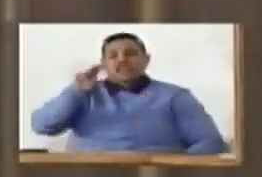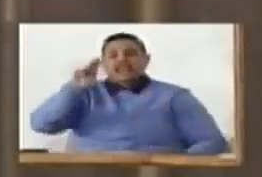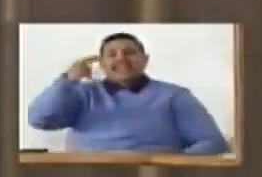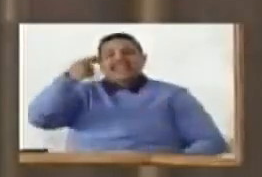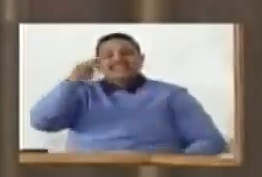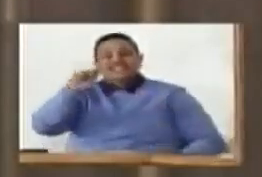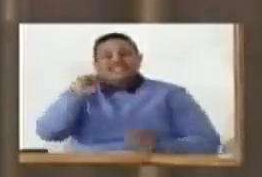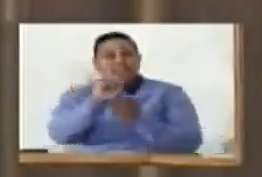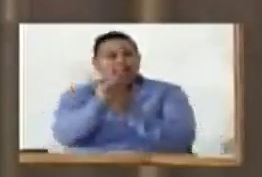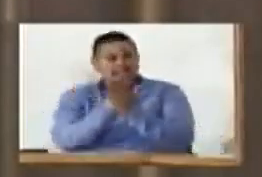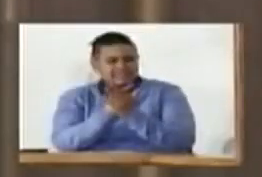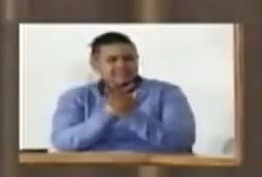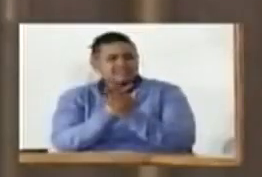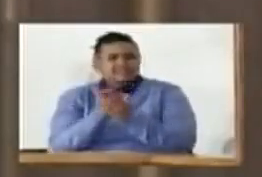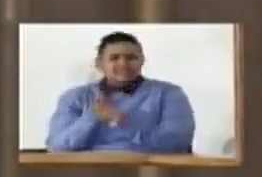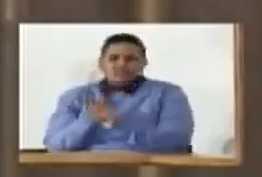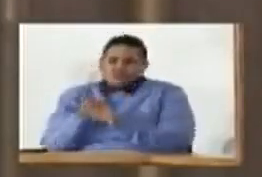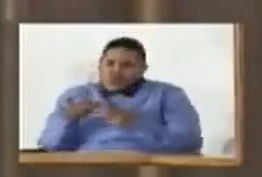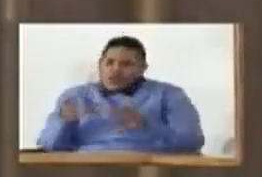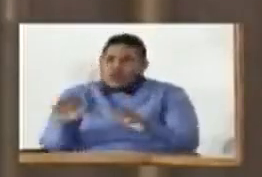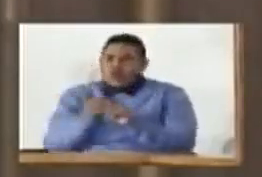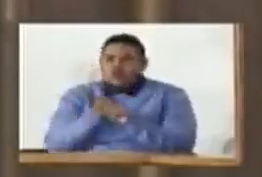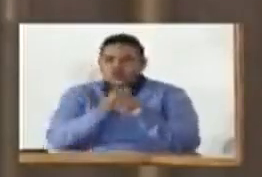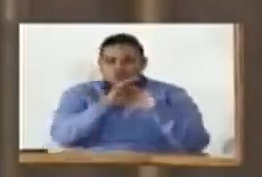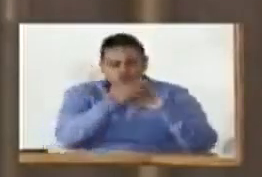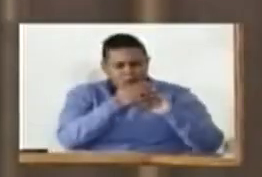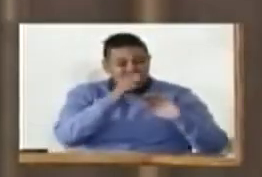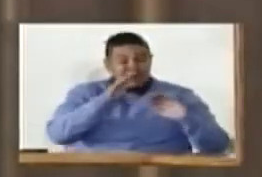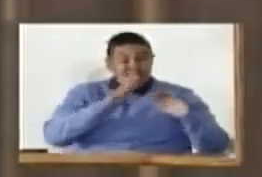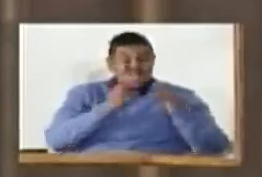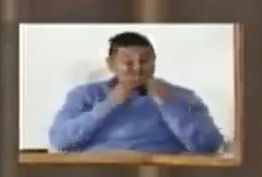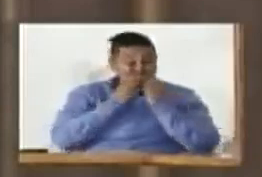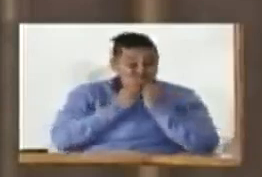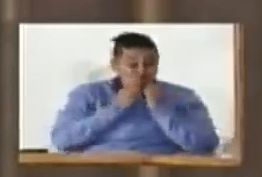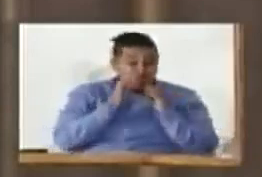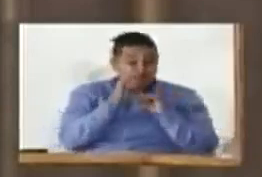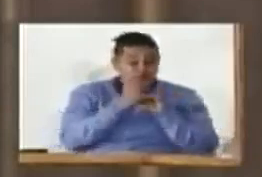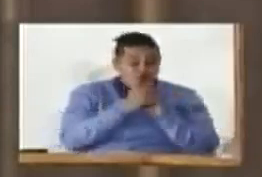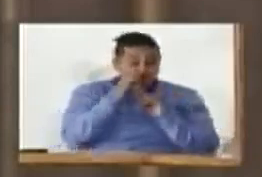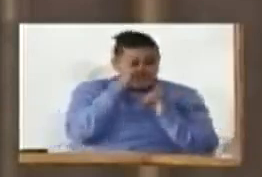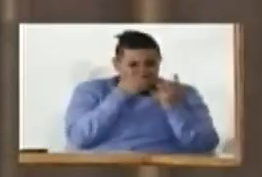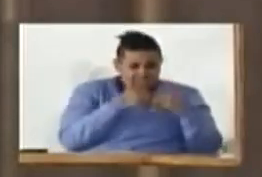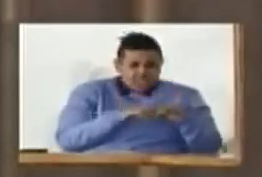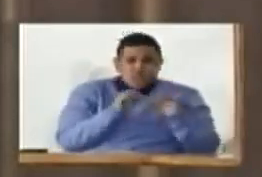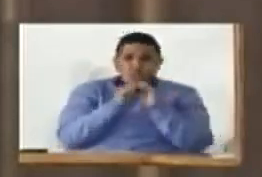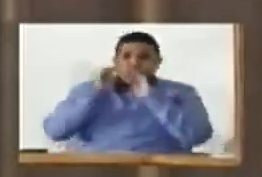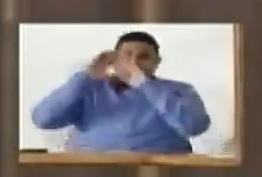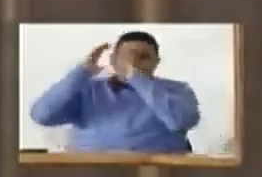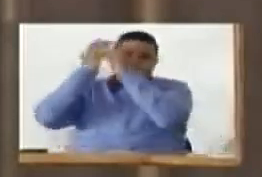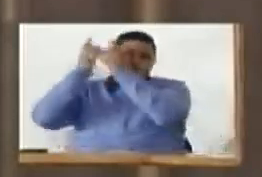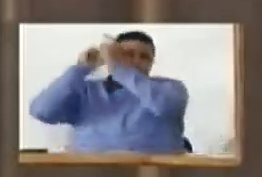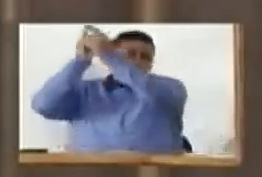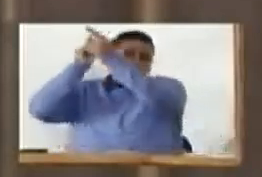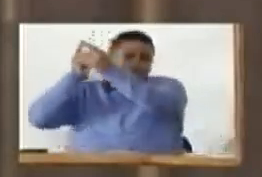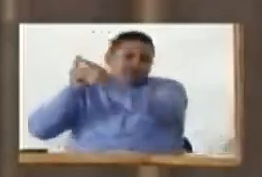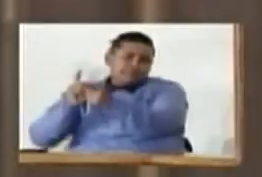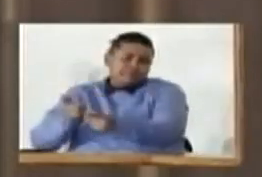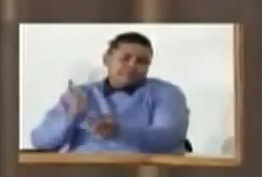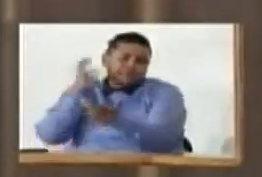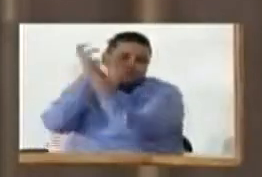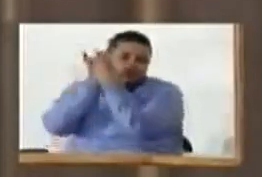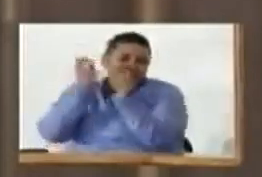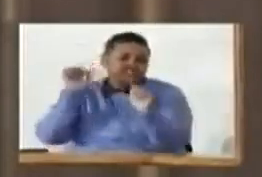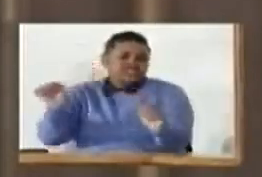Act, to align Jamaica's valuable cultural heritage with global designation benchmarks and further